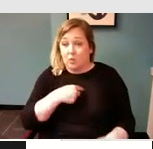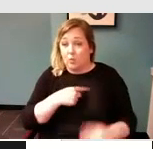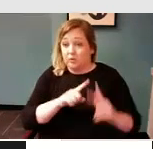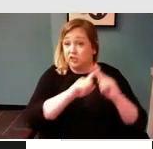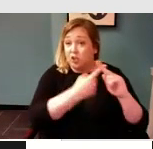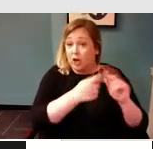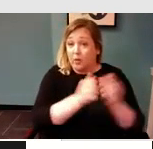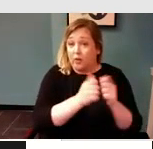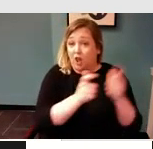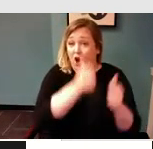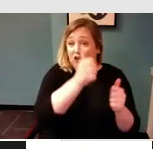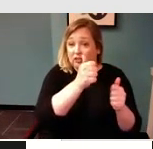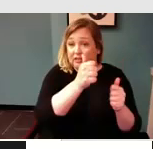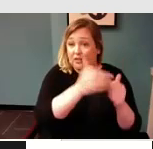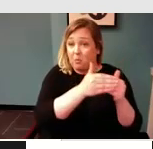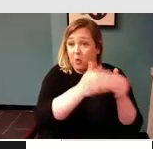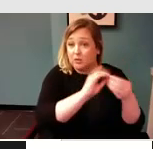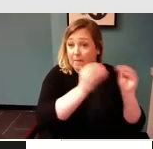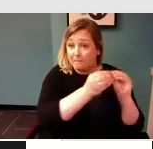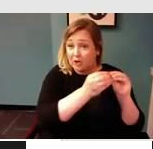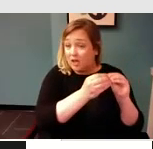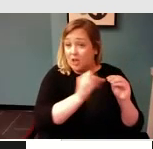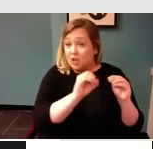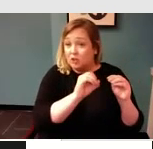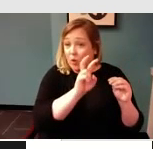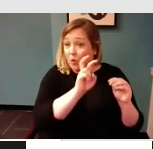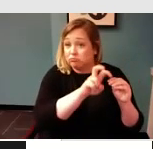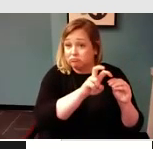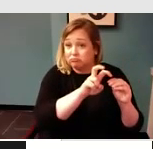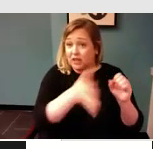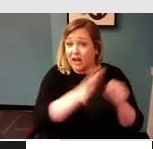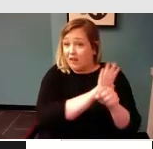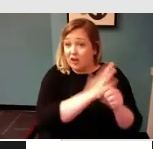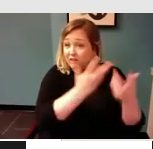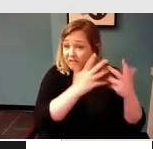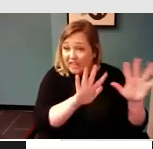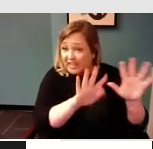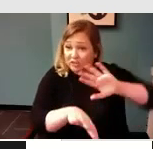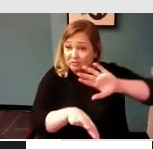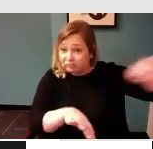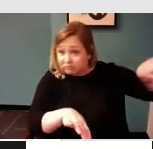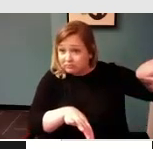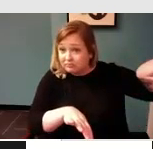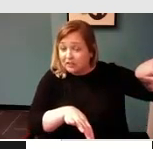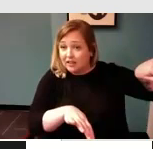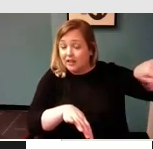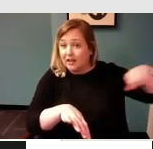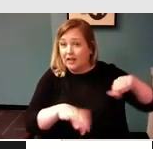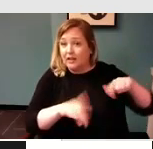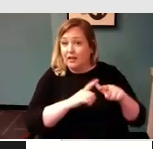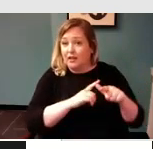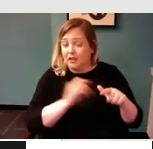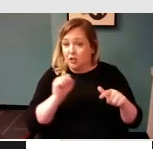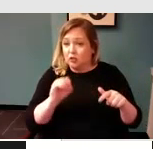And since we are starting from the largest post visit number and we are done with all of those nodes, the next basically thing, if we lob off one particular set one at a